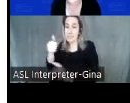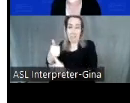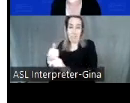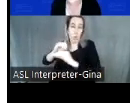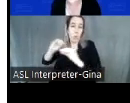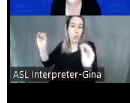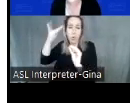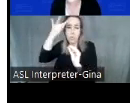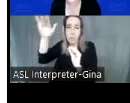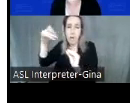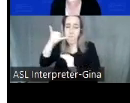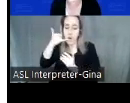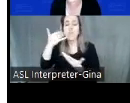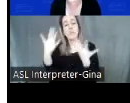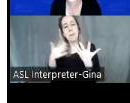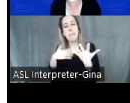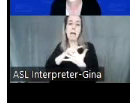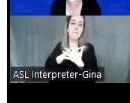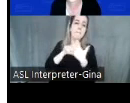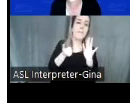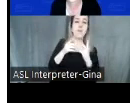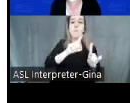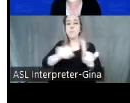of mixture, or like I said, have some sort of